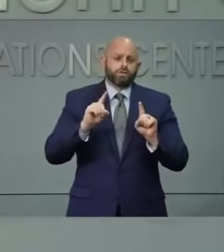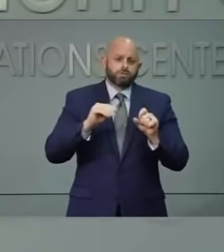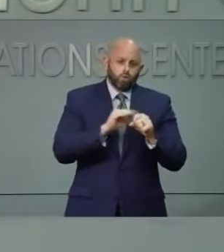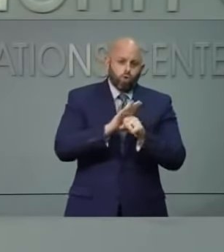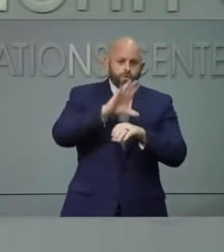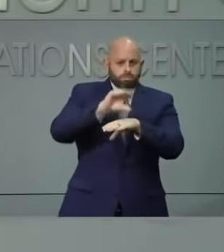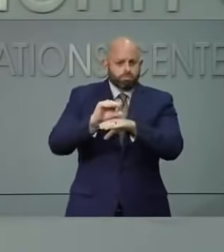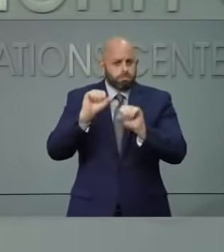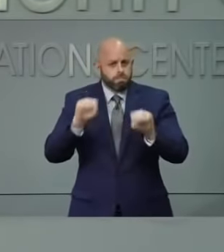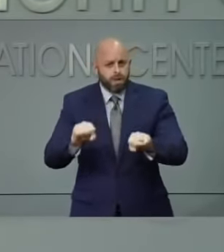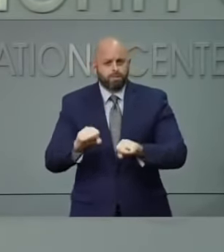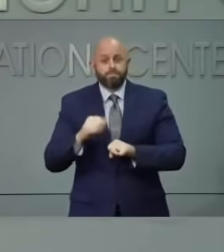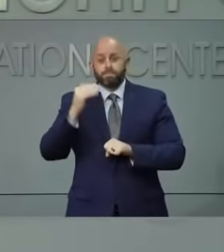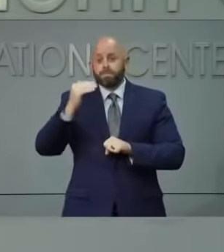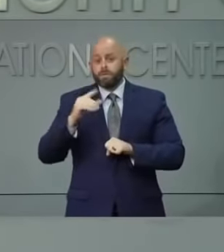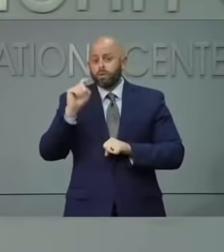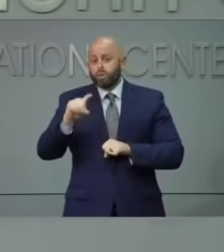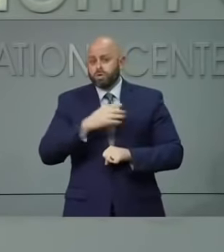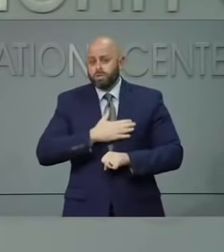Next question, please.